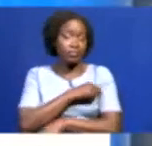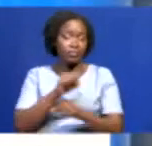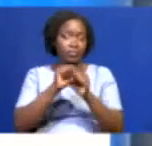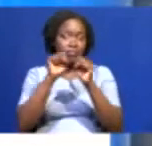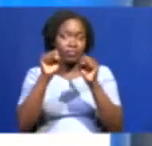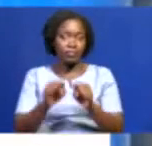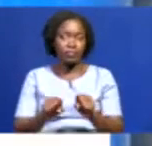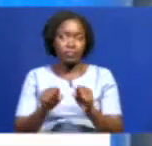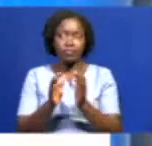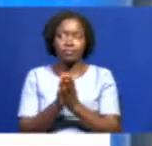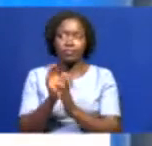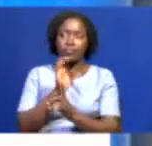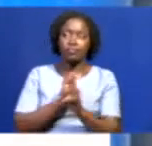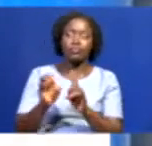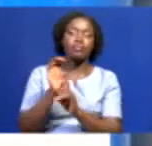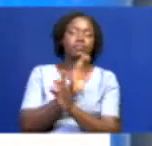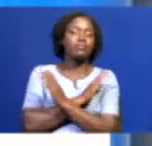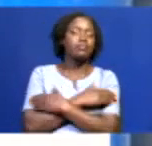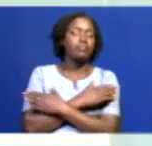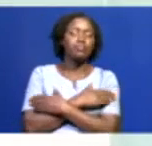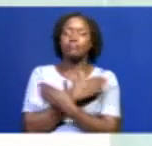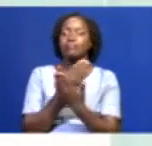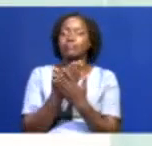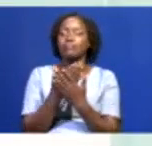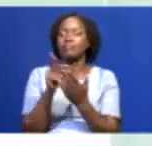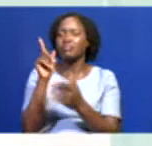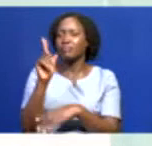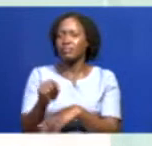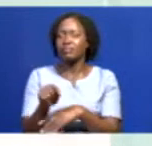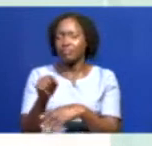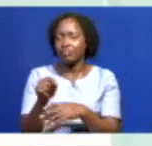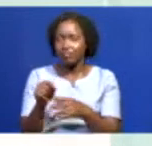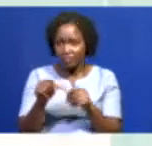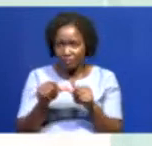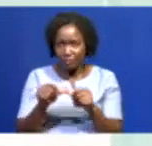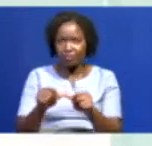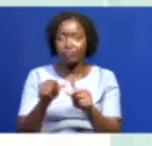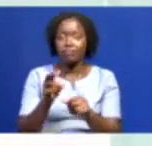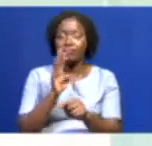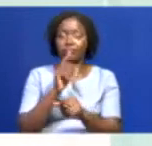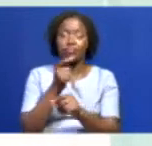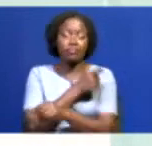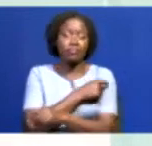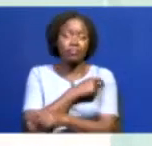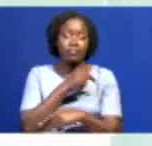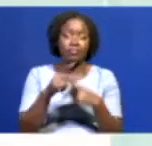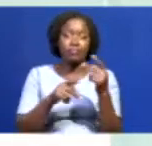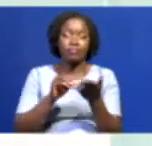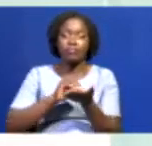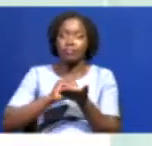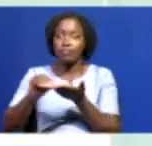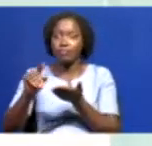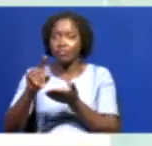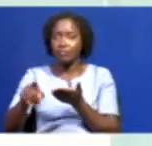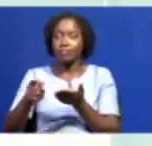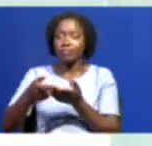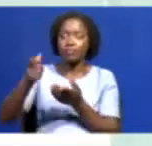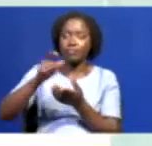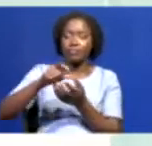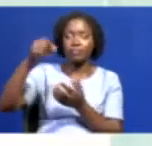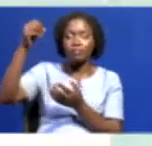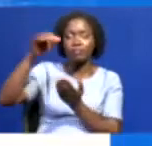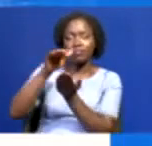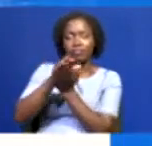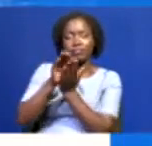an environmentally friendly and cost-effective way to sustainable water treatment process by eliminating the need for additional energy